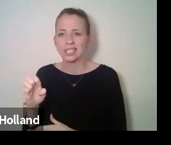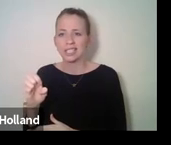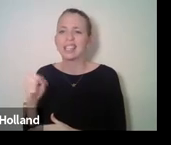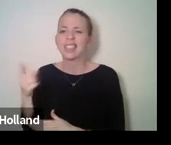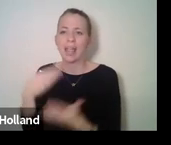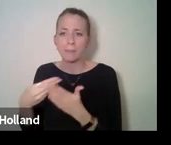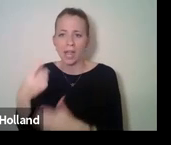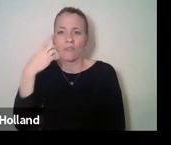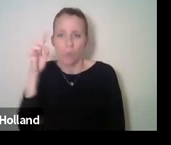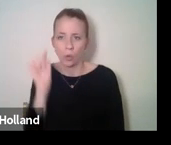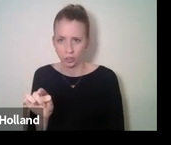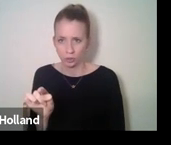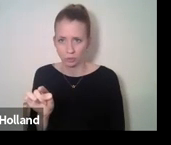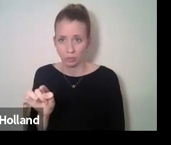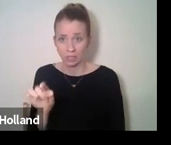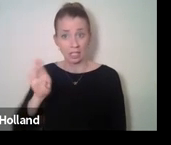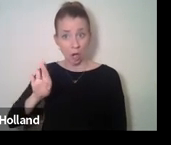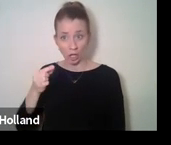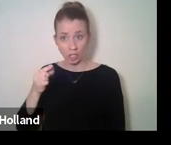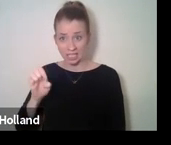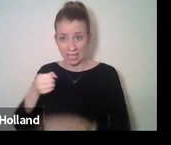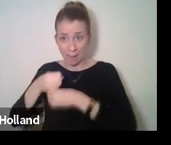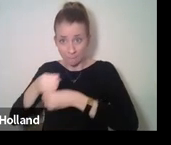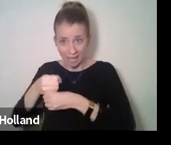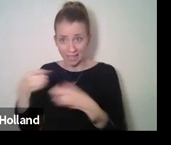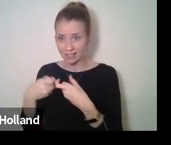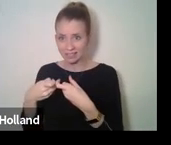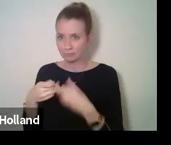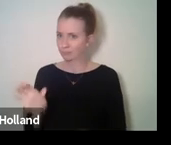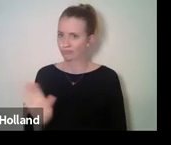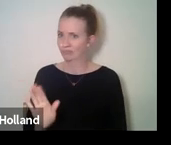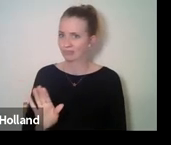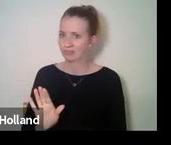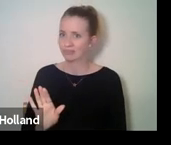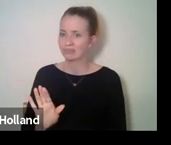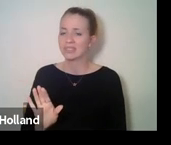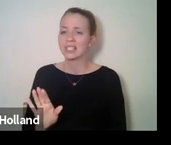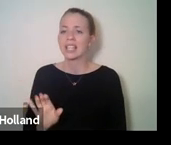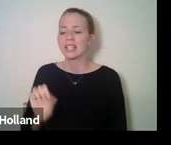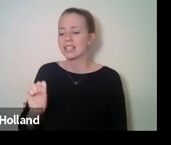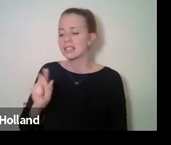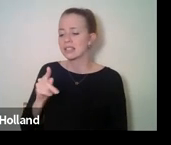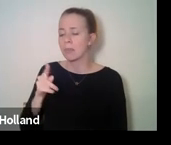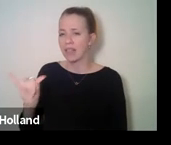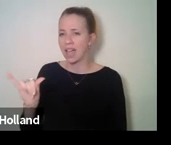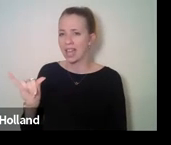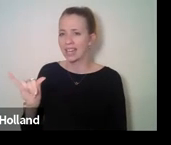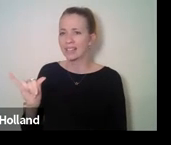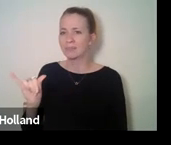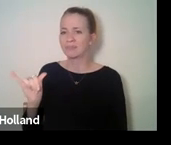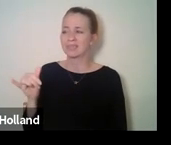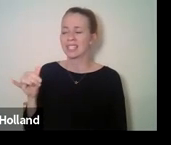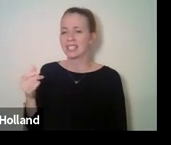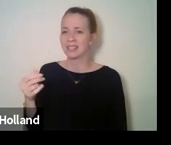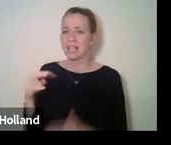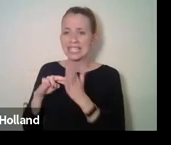behalf. They are not generating electricity. These charges are simply a pass-through to the companies that